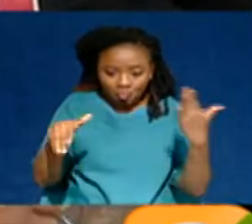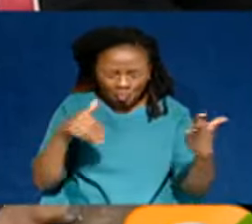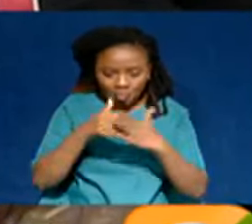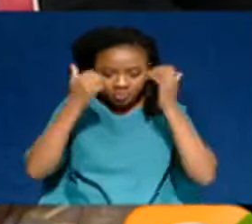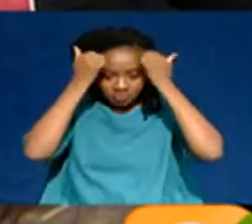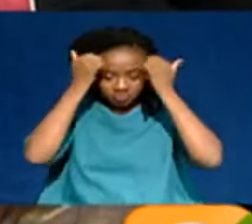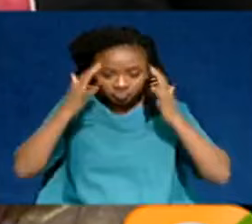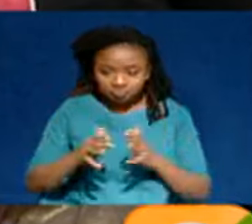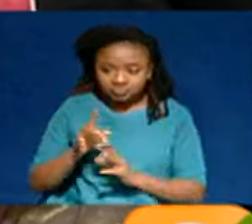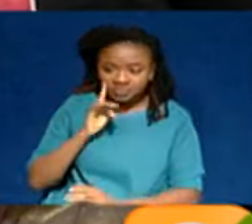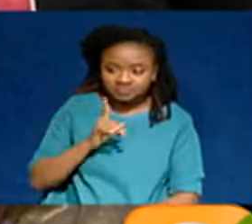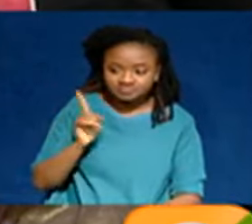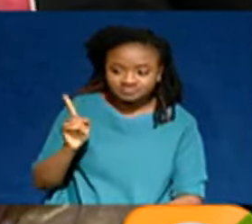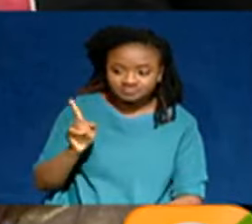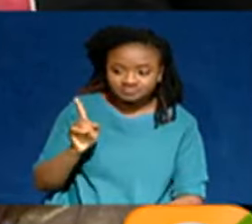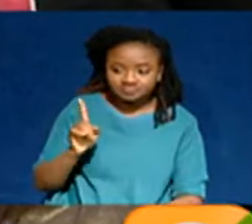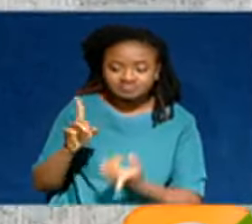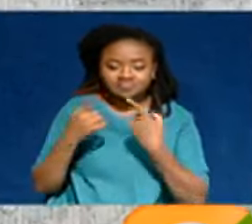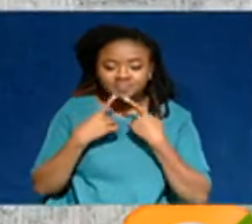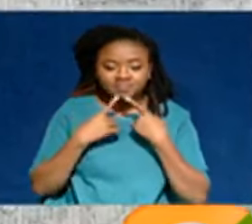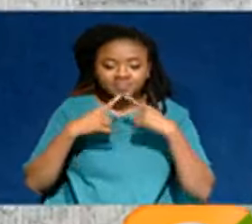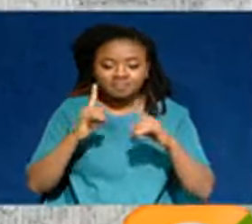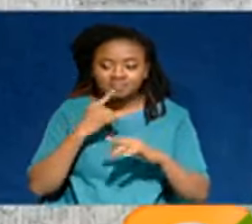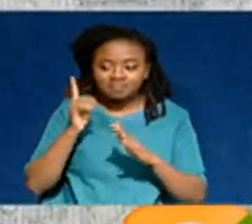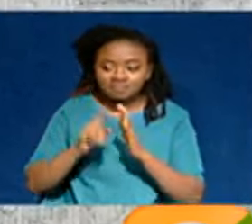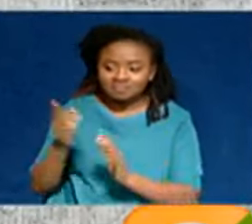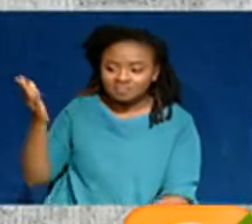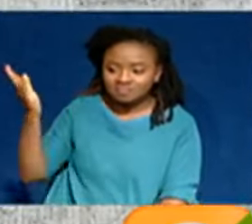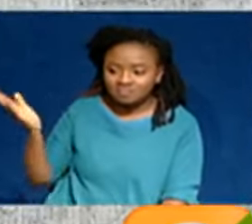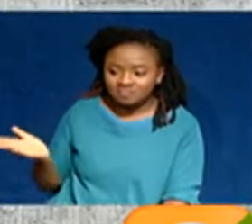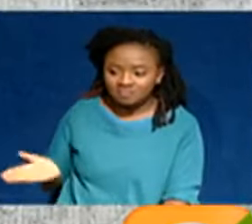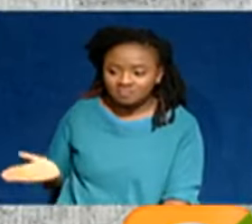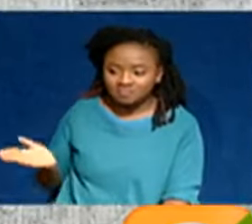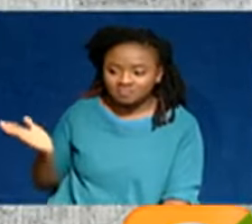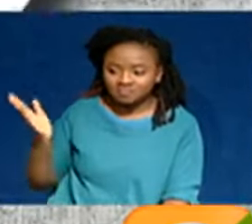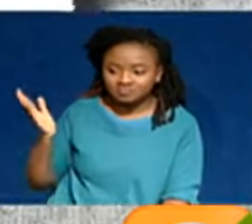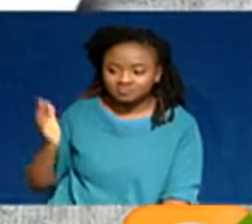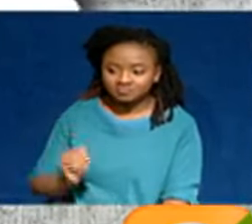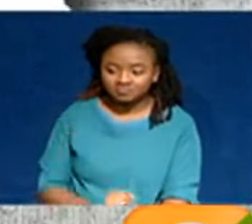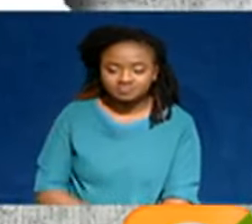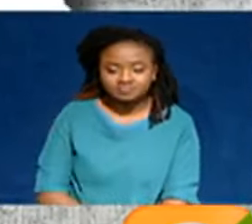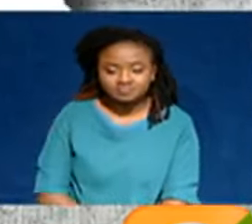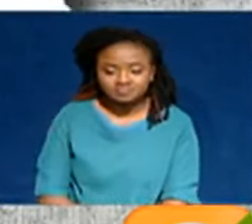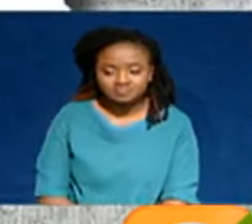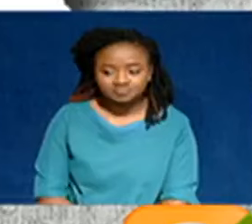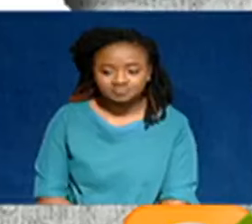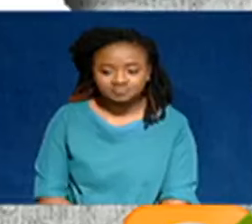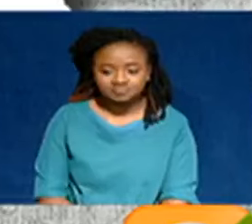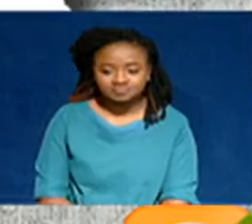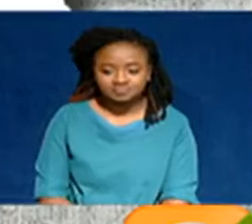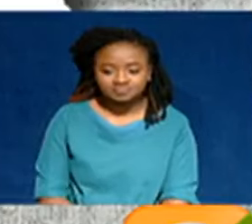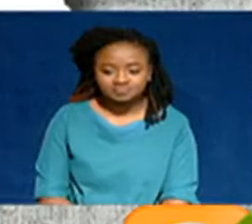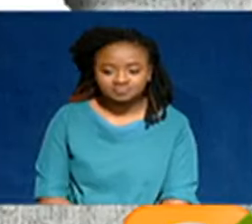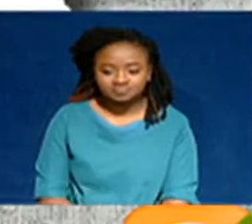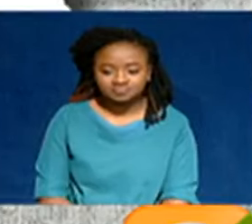the controversial academic announced that, following consultations with the University Council, I will be proceeding on annual